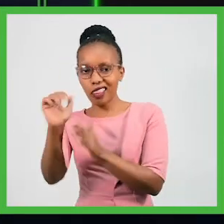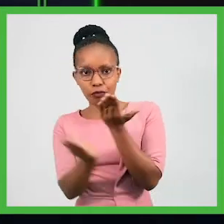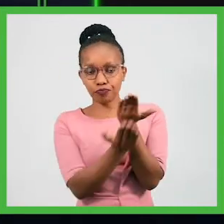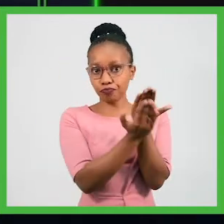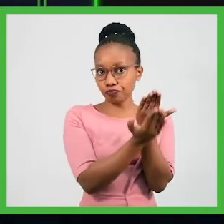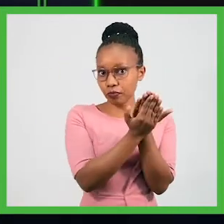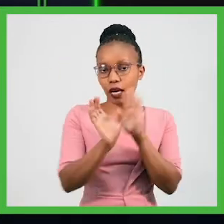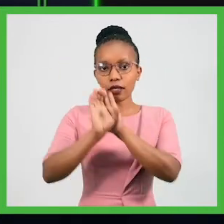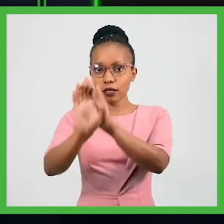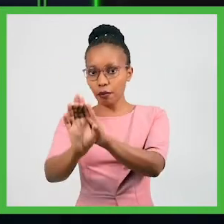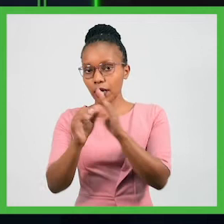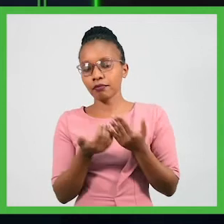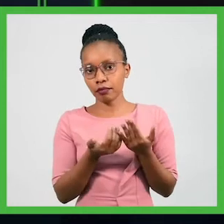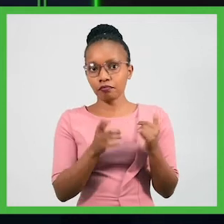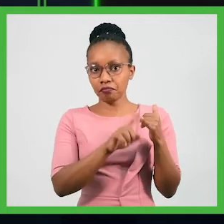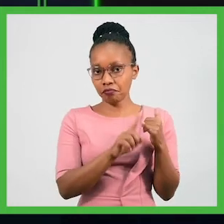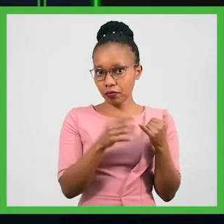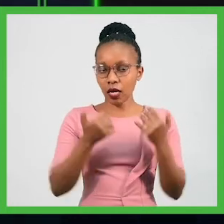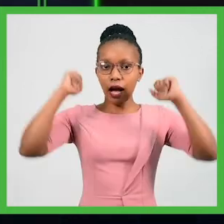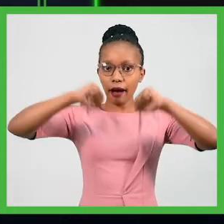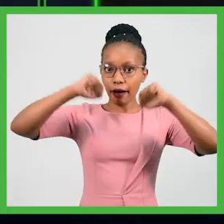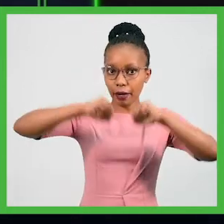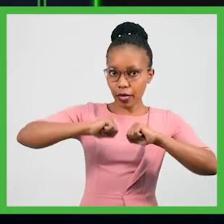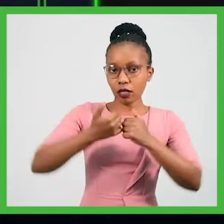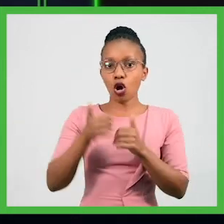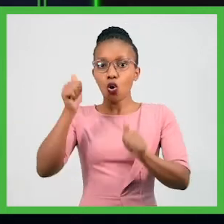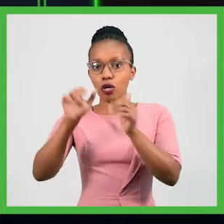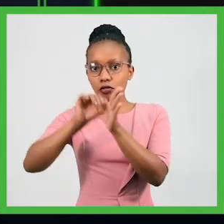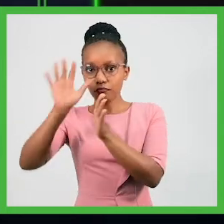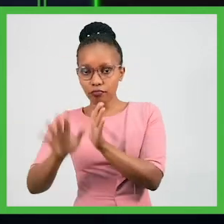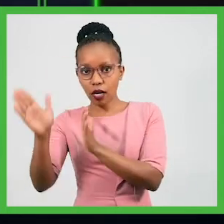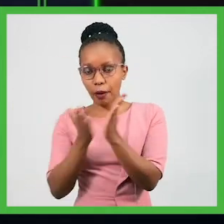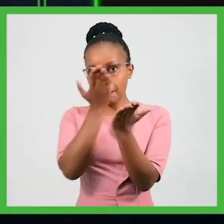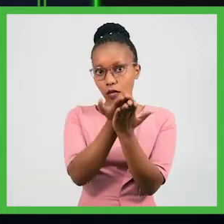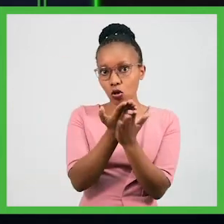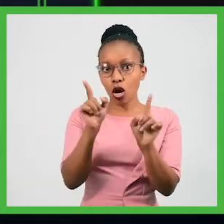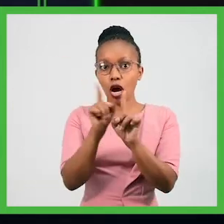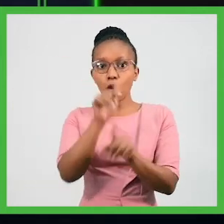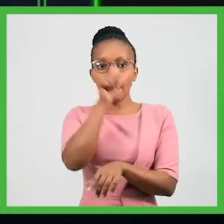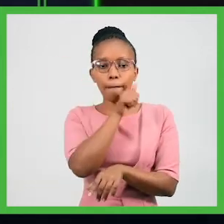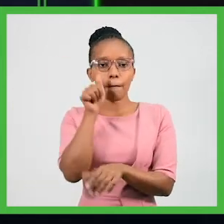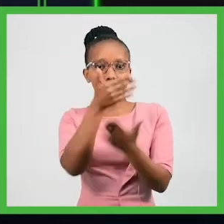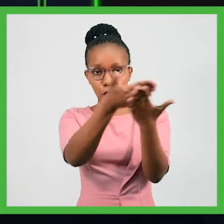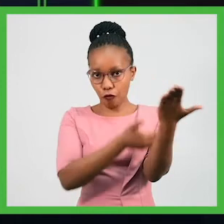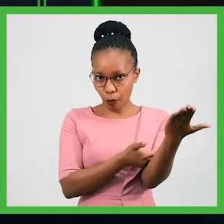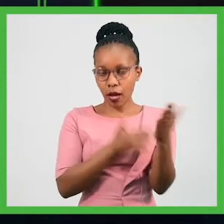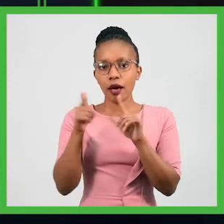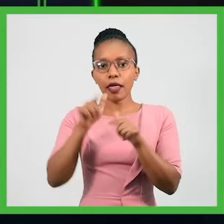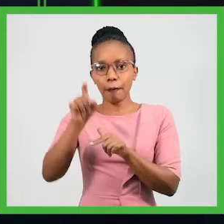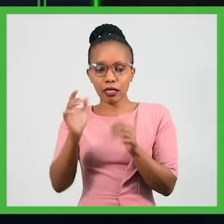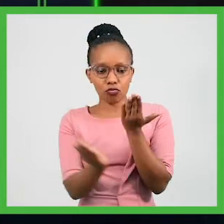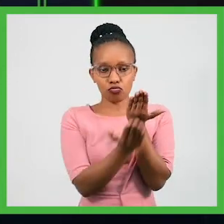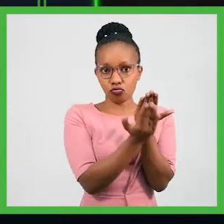attachments, including but not limited to agreement subject to the exemption application and the confidentiality claim form, should be